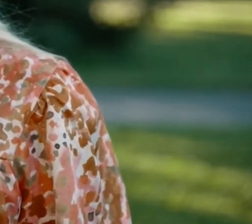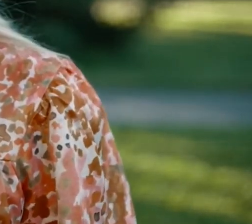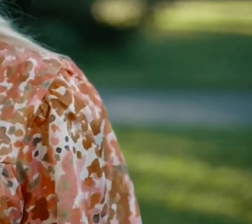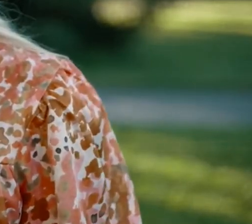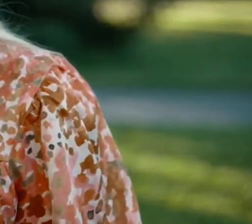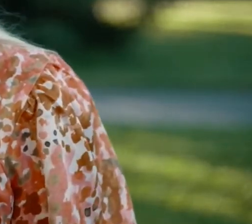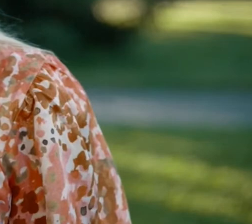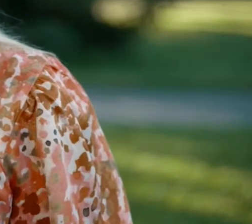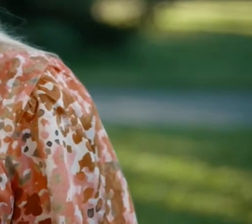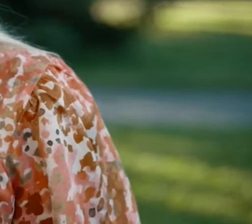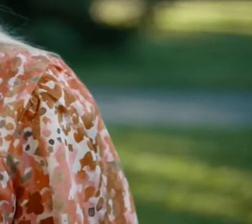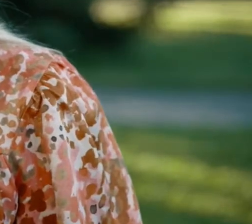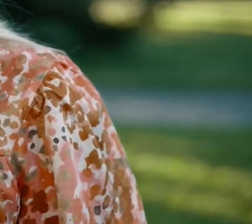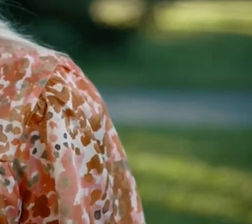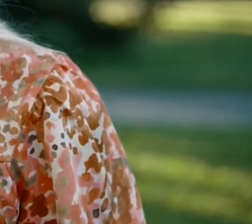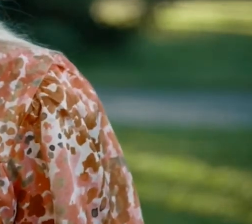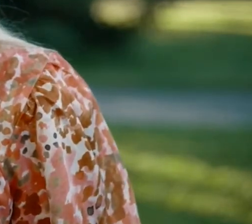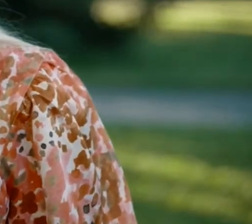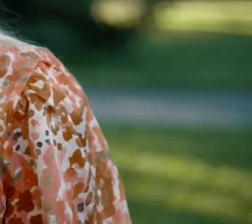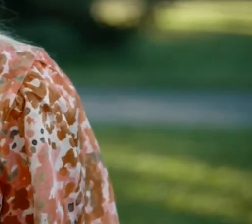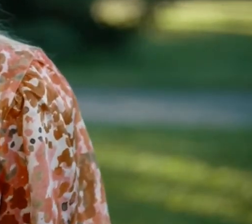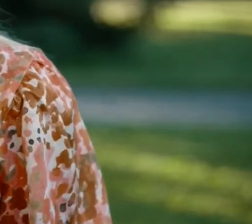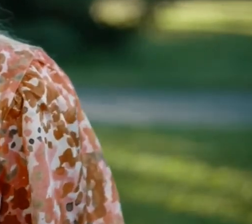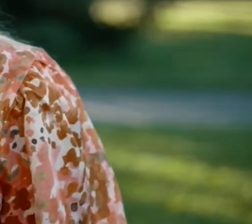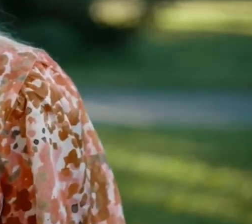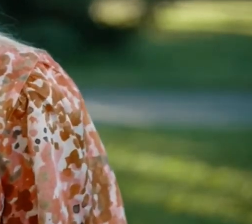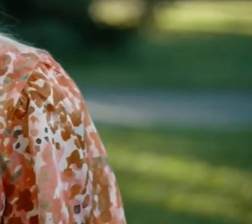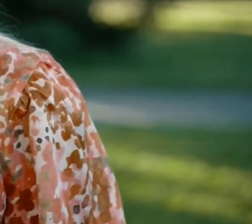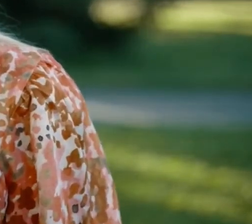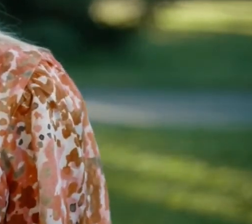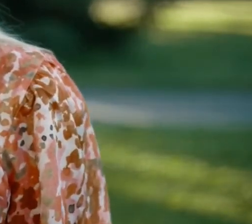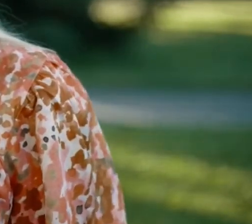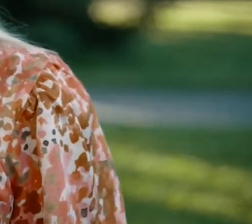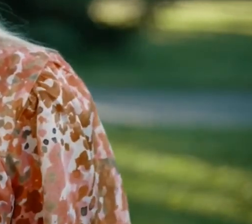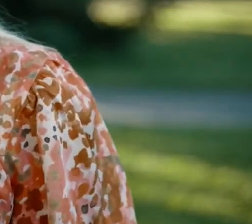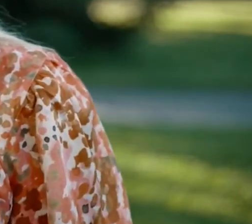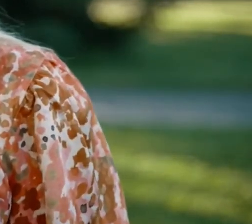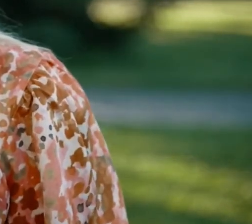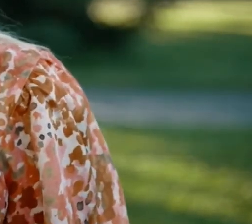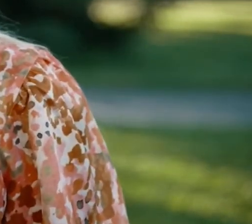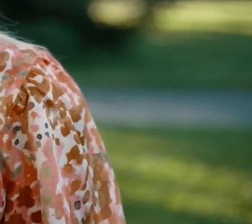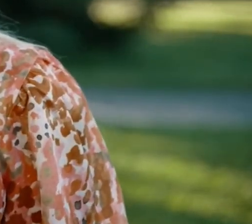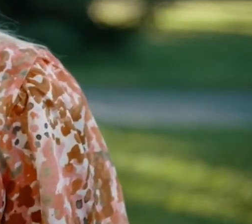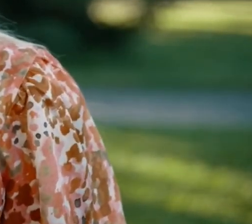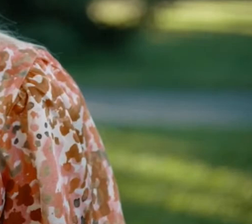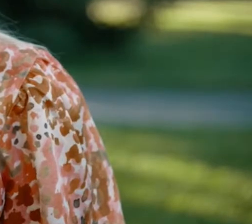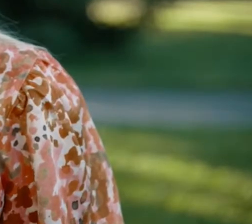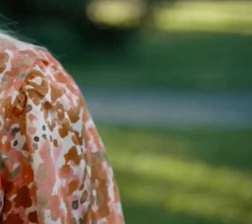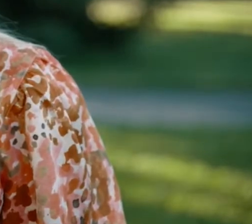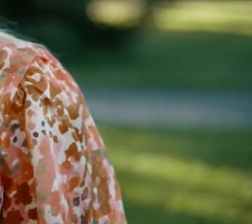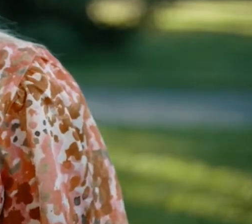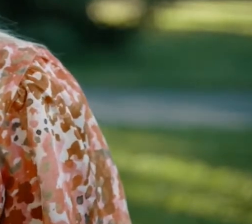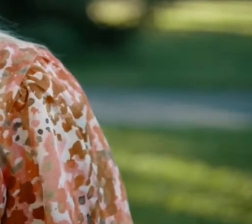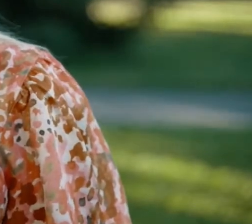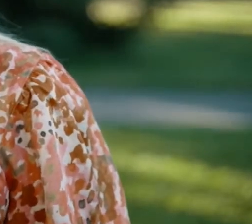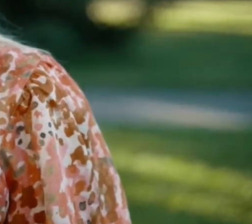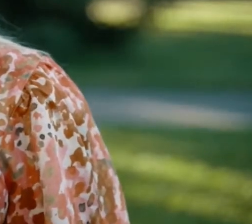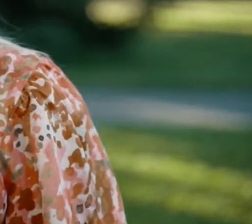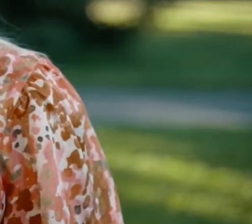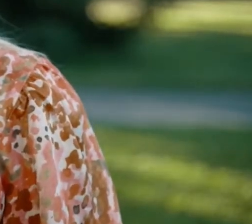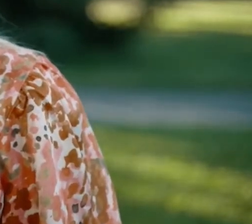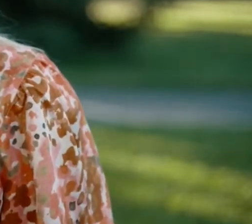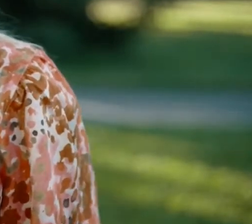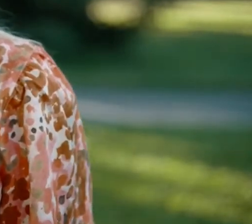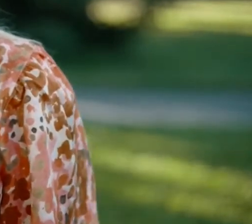is measured in tens of millions of euros only in Finland if we consider that humans would be paid to do the same